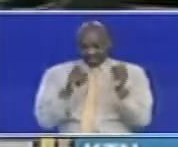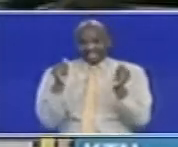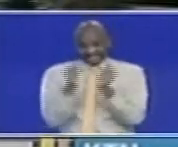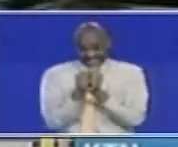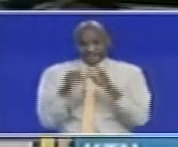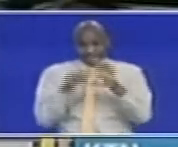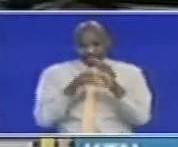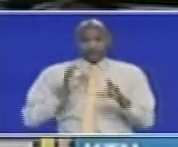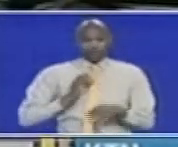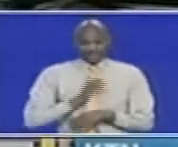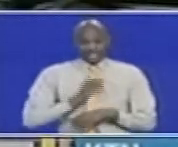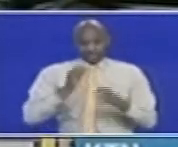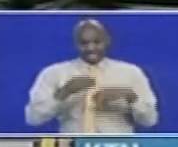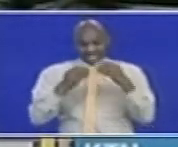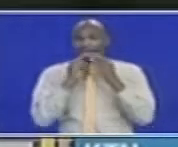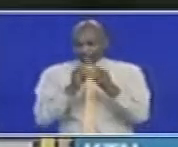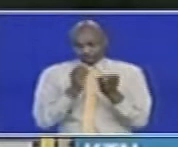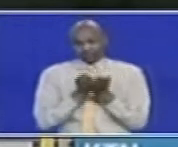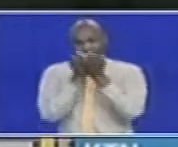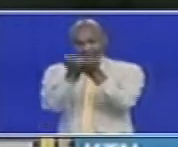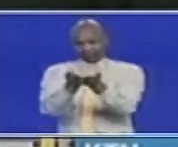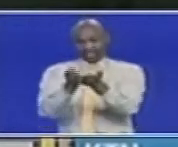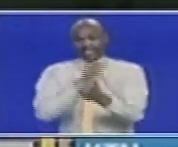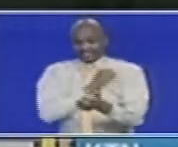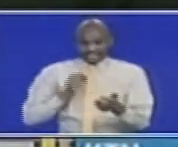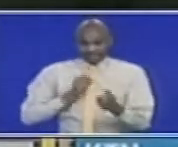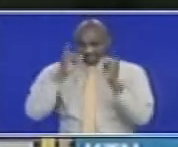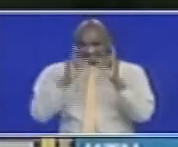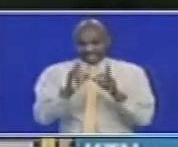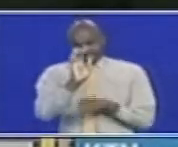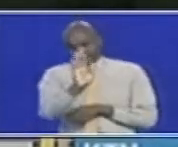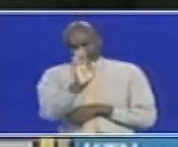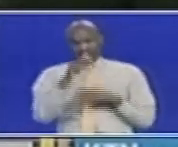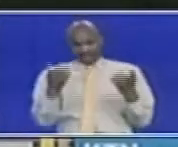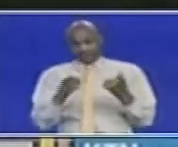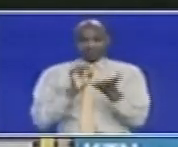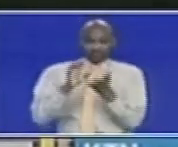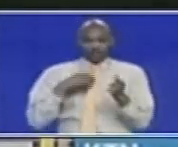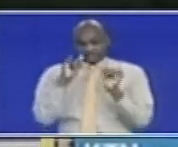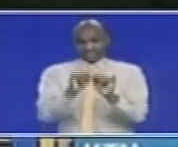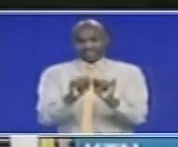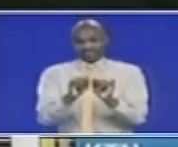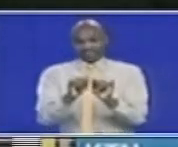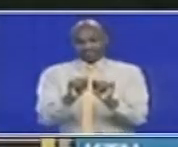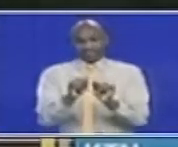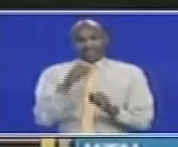committee will hand over its report to the Senate, which will decide on Chepkwony's fate. Ashamwilu, KTN, Nairobi.